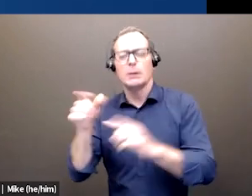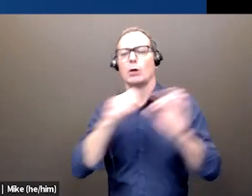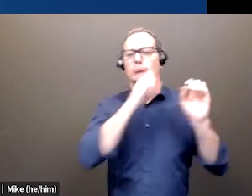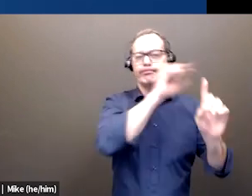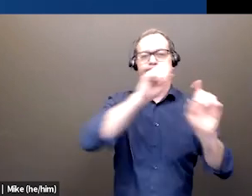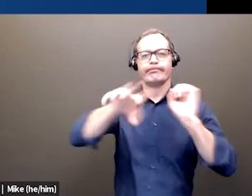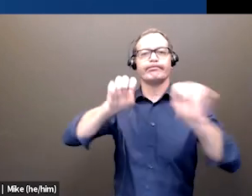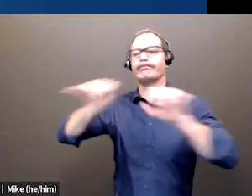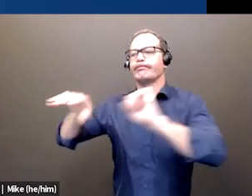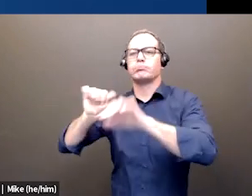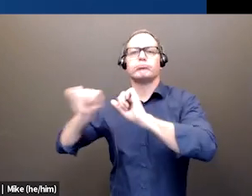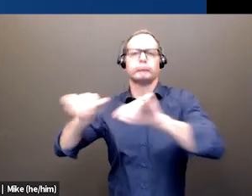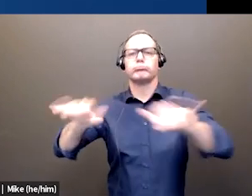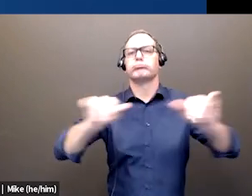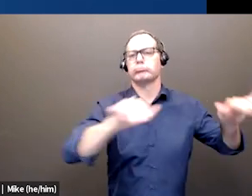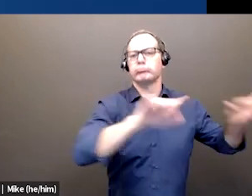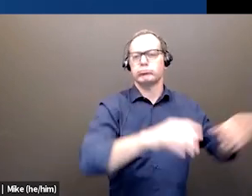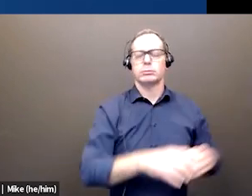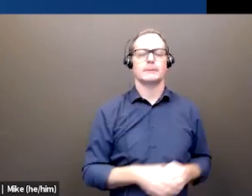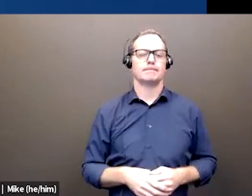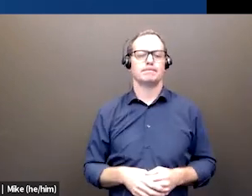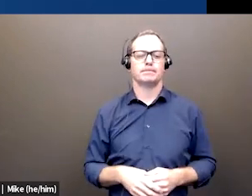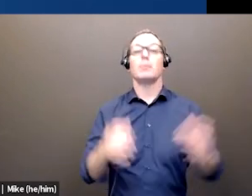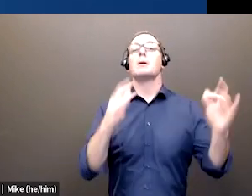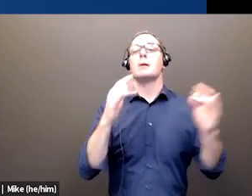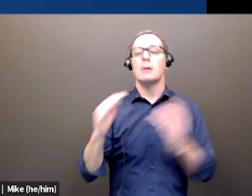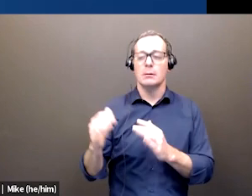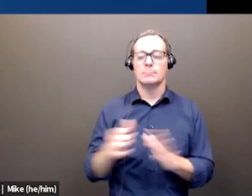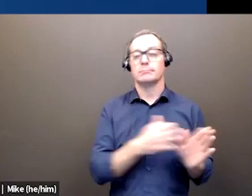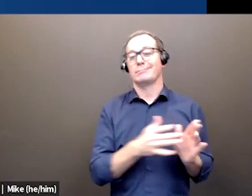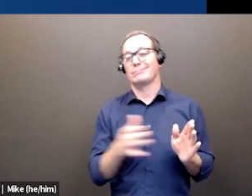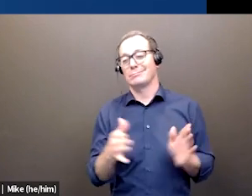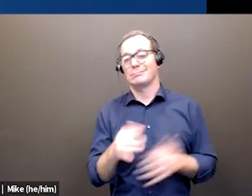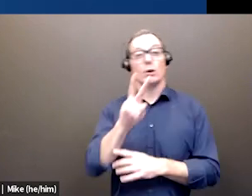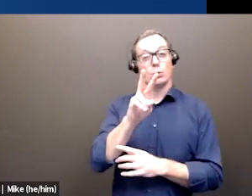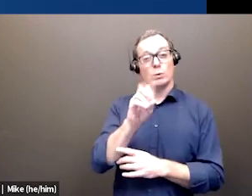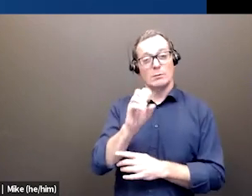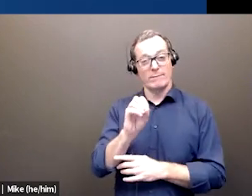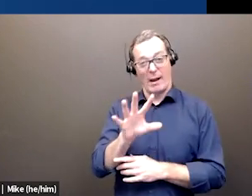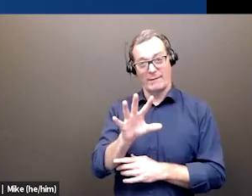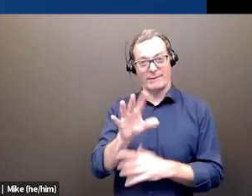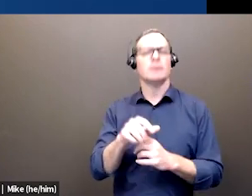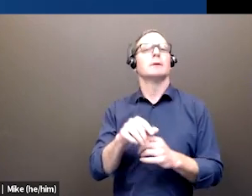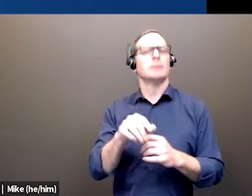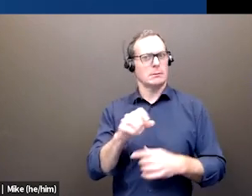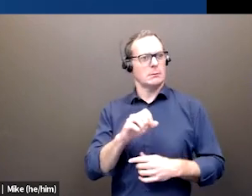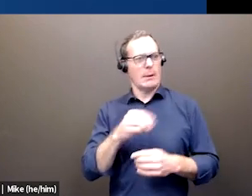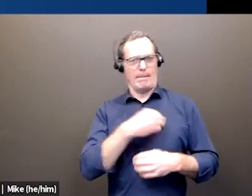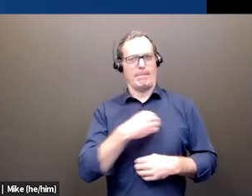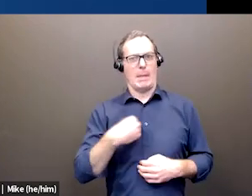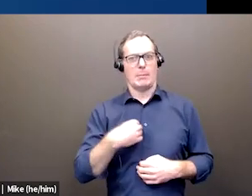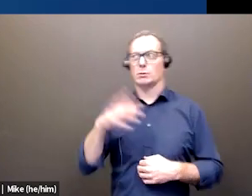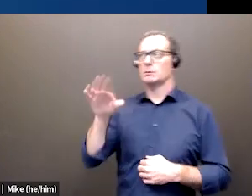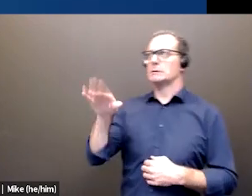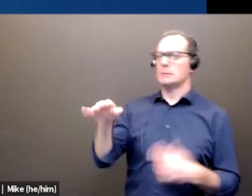into being in 2005 when CUPW began to hear from members on the Special Needs Project